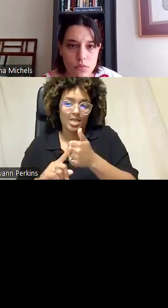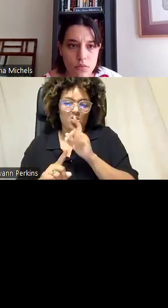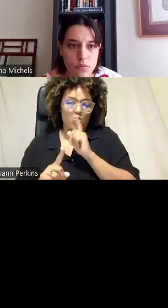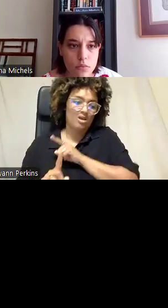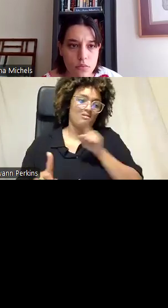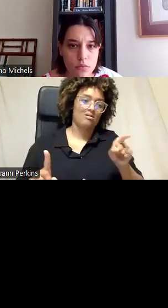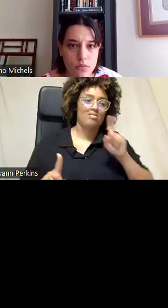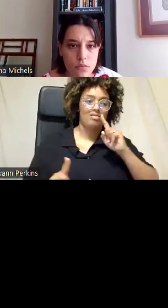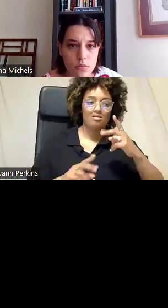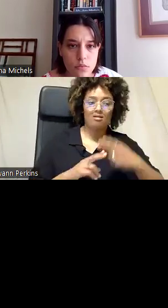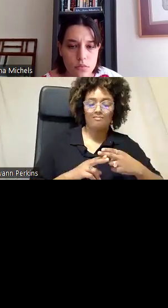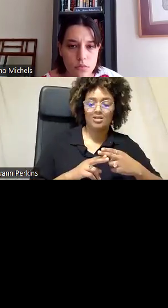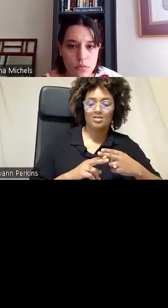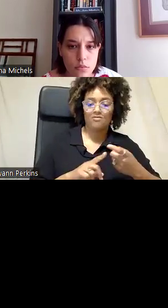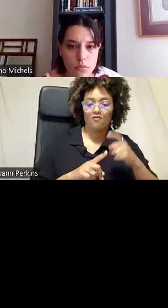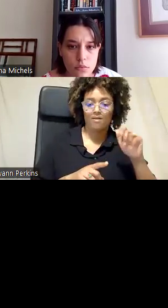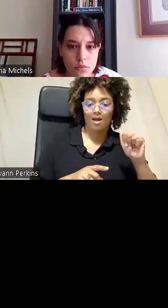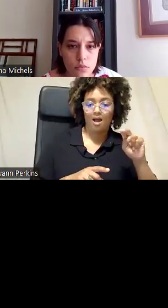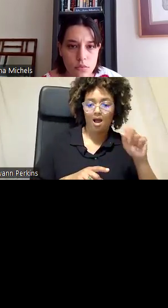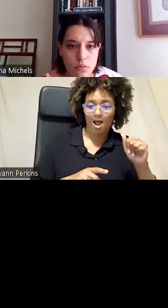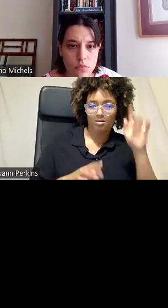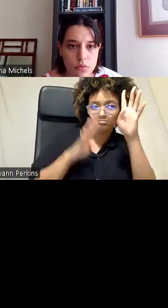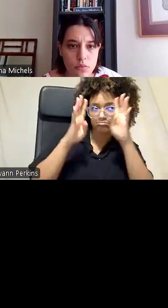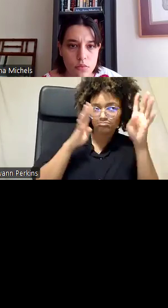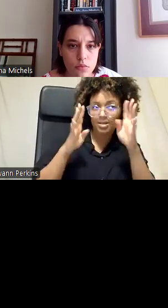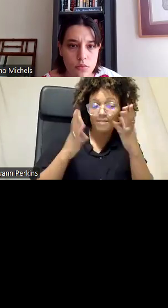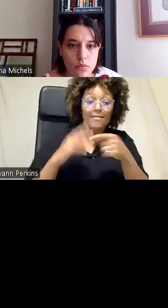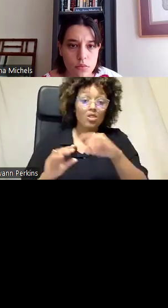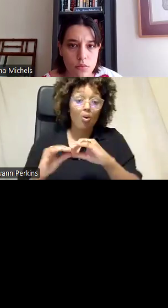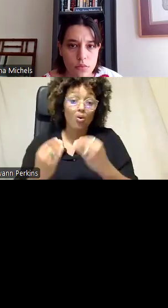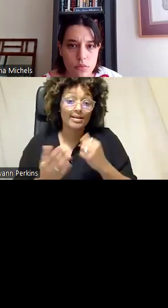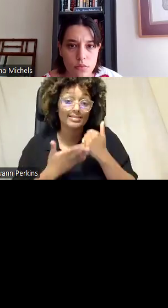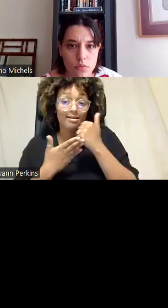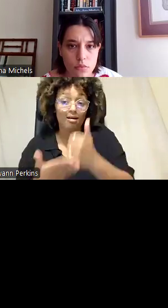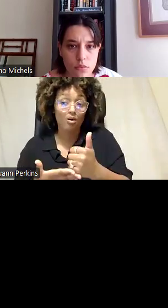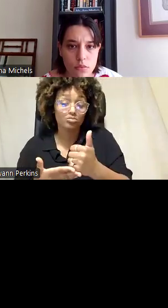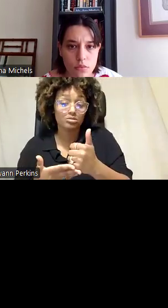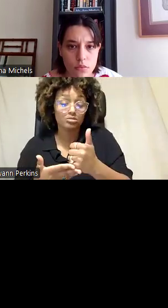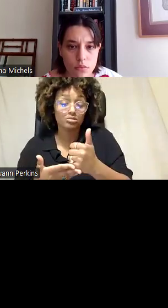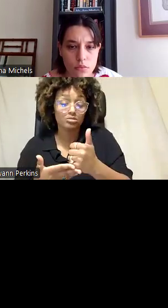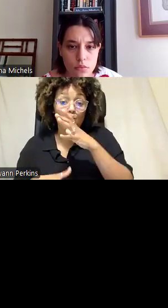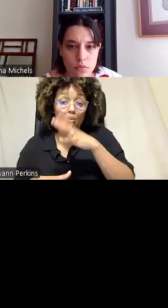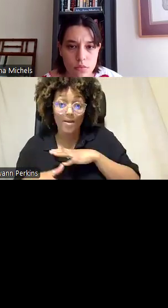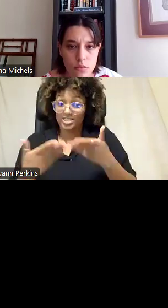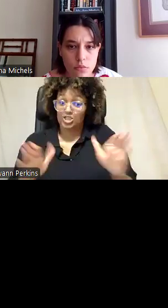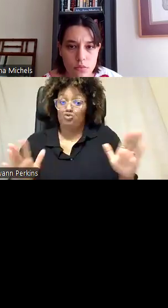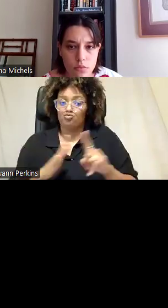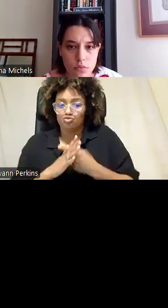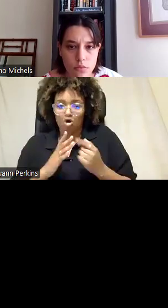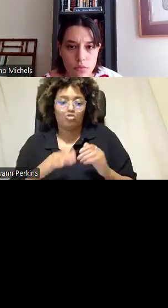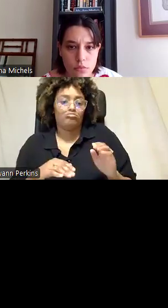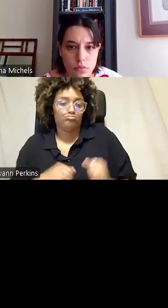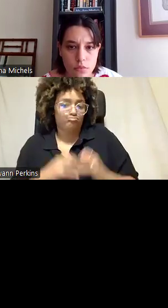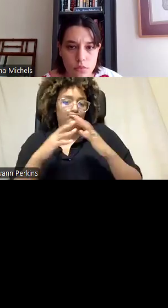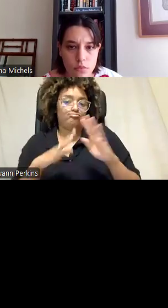outside the box. It might be an organization that helps just women in general start businesses, or men